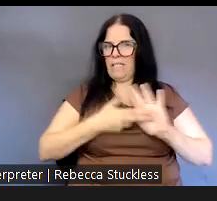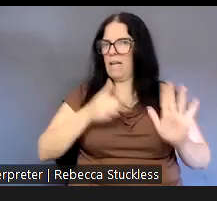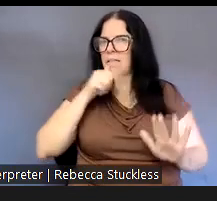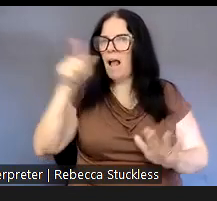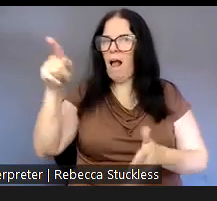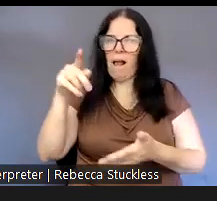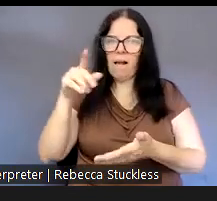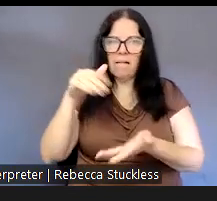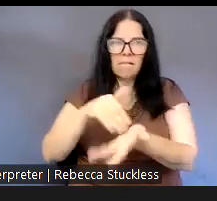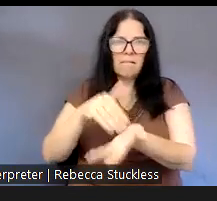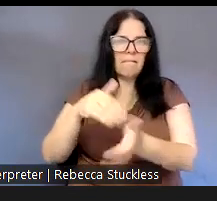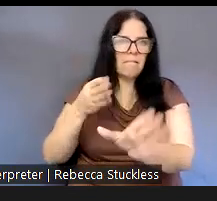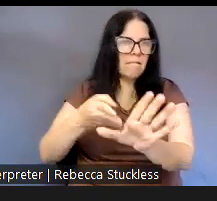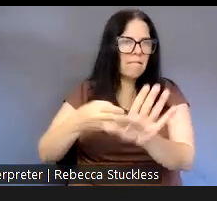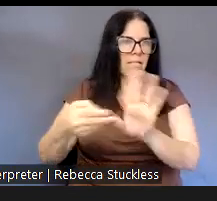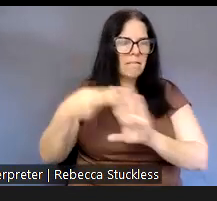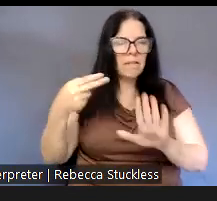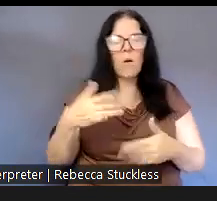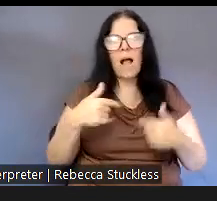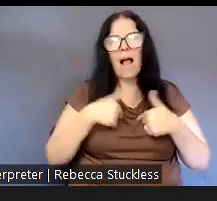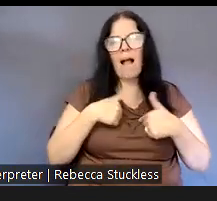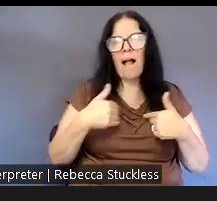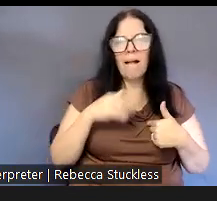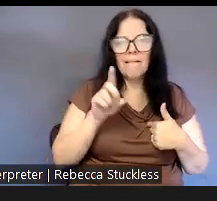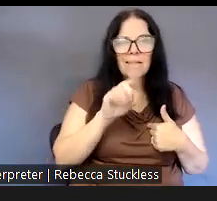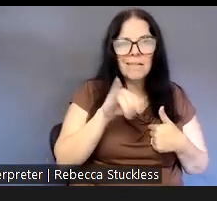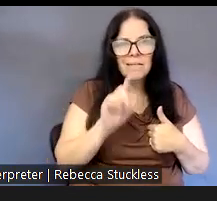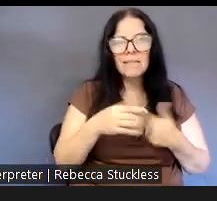as dissociative identity disorder,